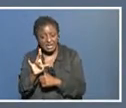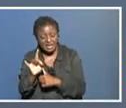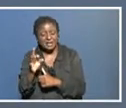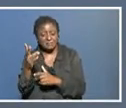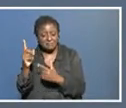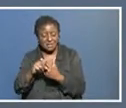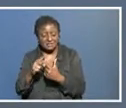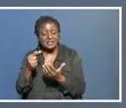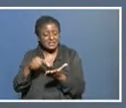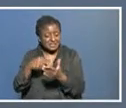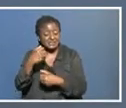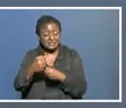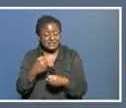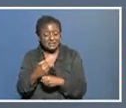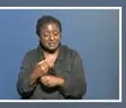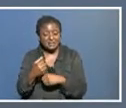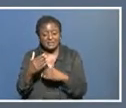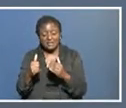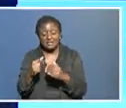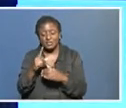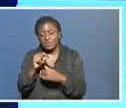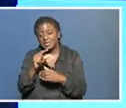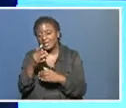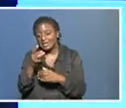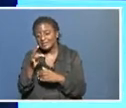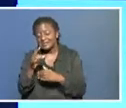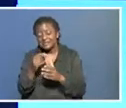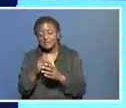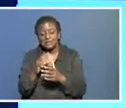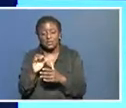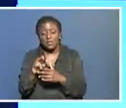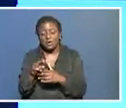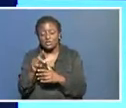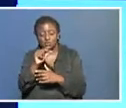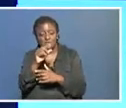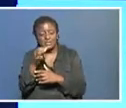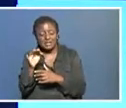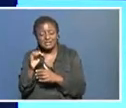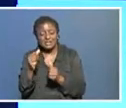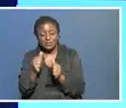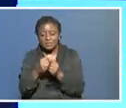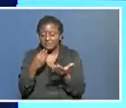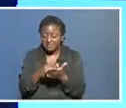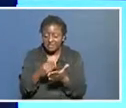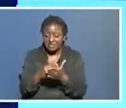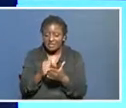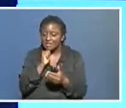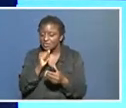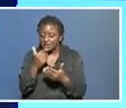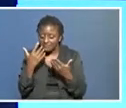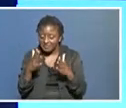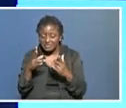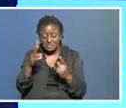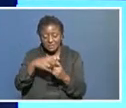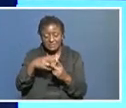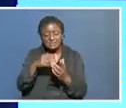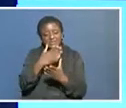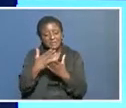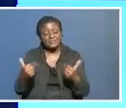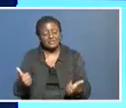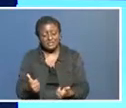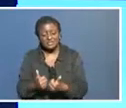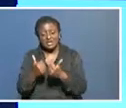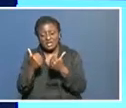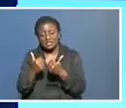2018 or 2019. Adequate funding and incomplete applications, just some of the challenges U.S. Visa Consular